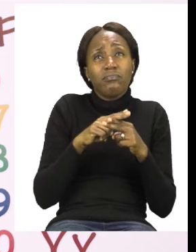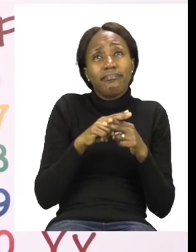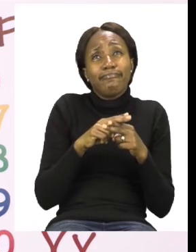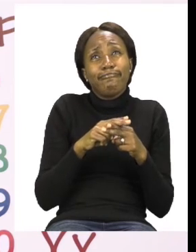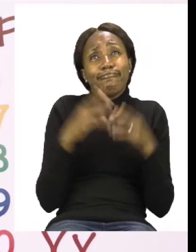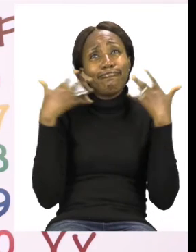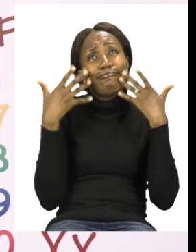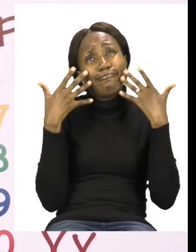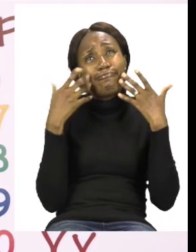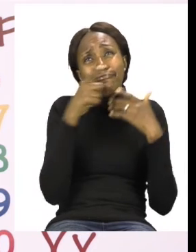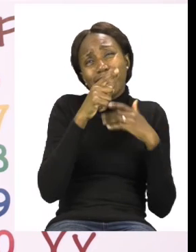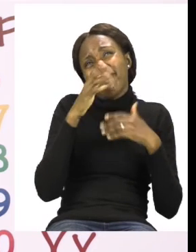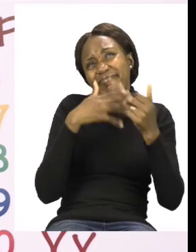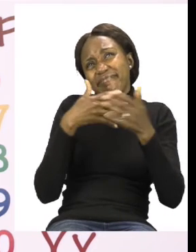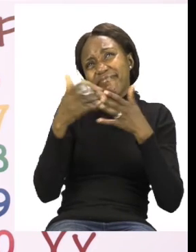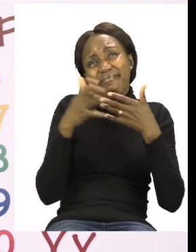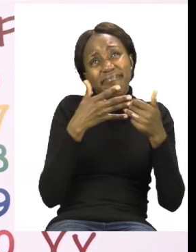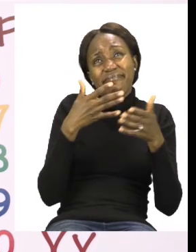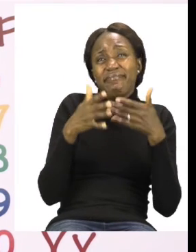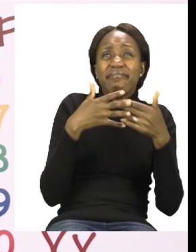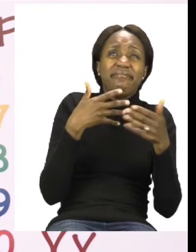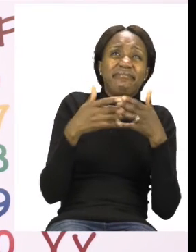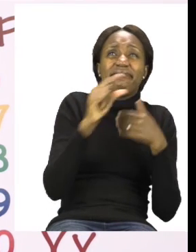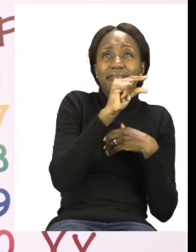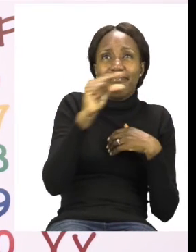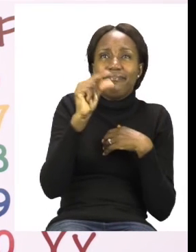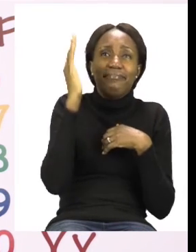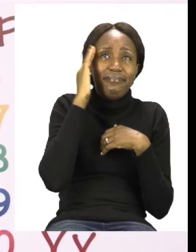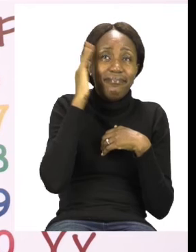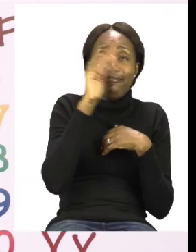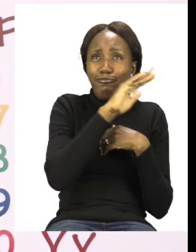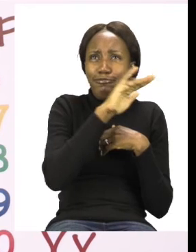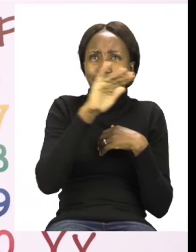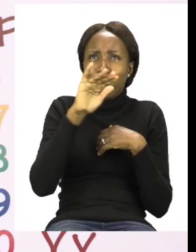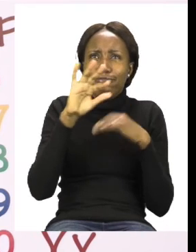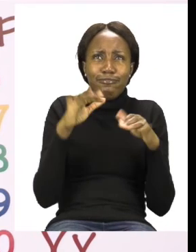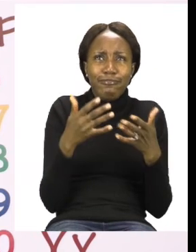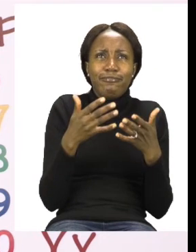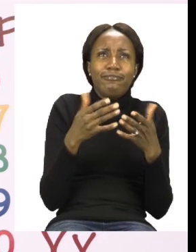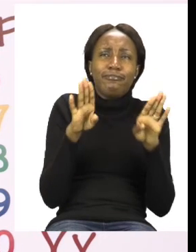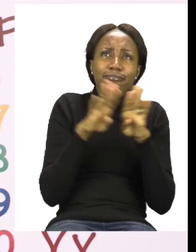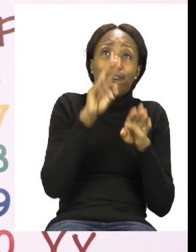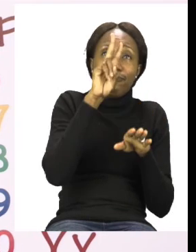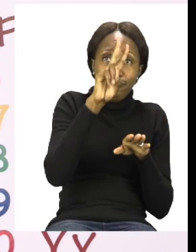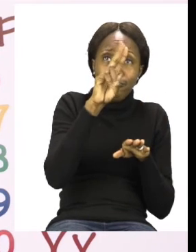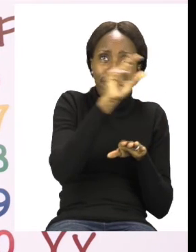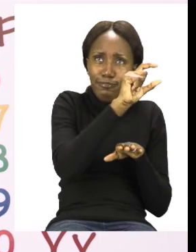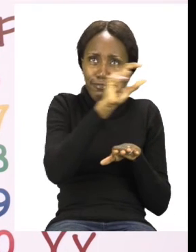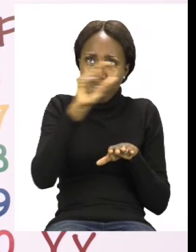any other words, so long you know how to spell them. So you're going to make two sentences, one with the